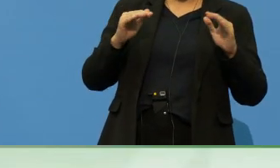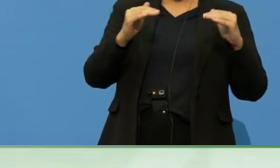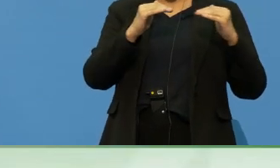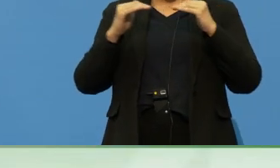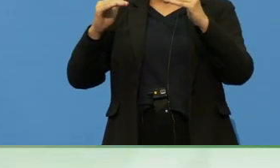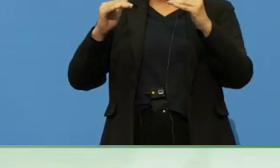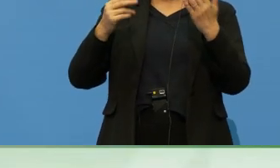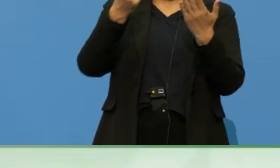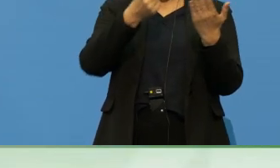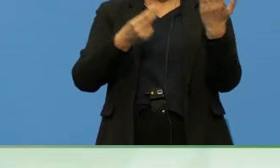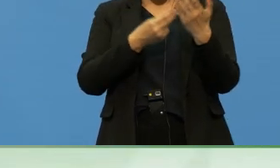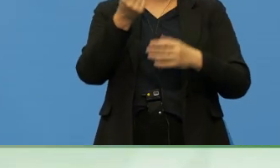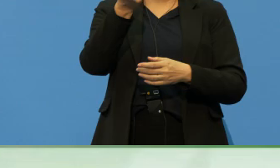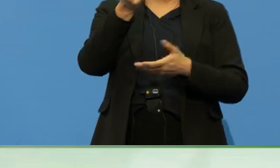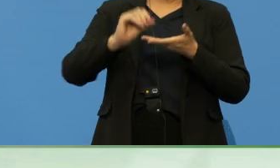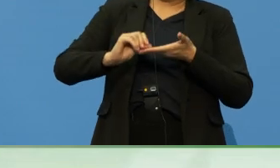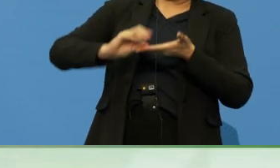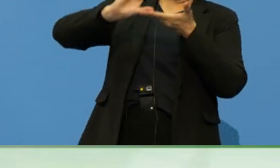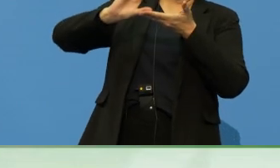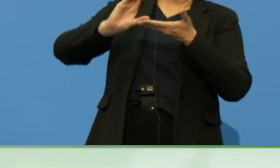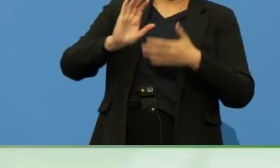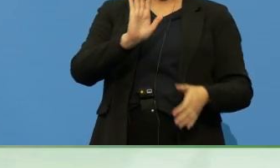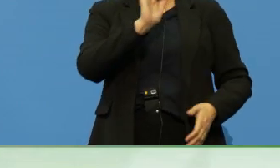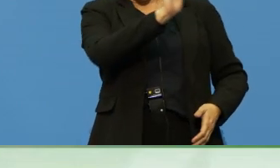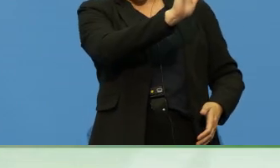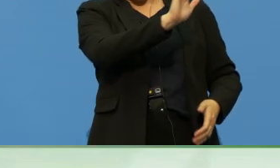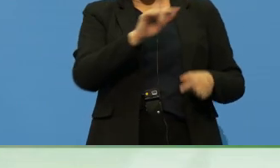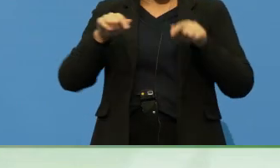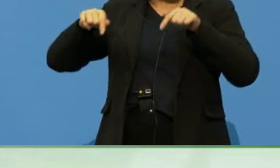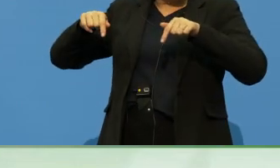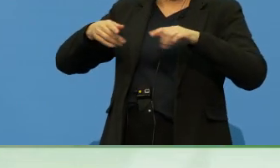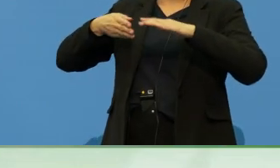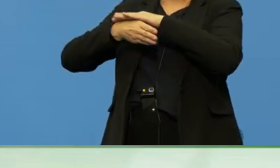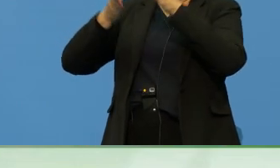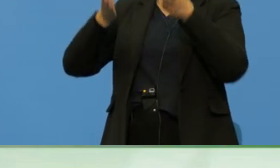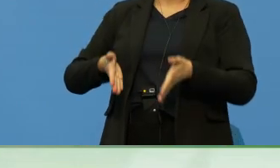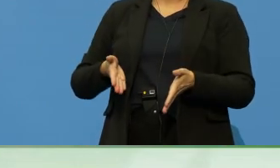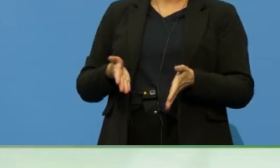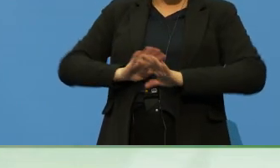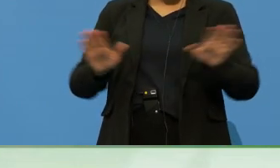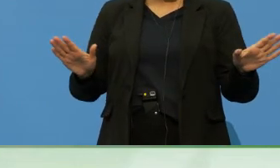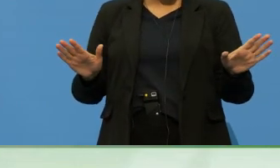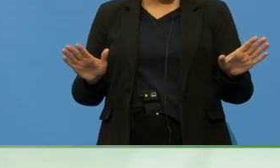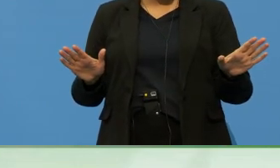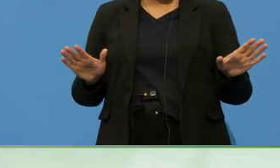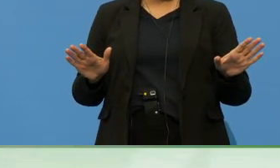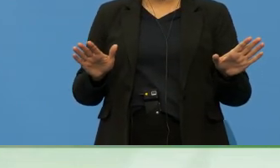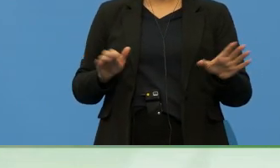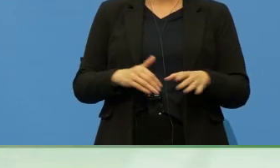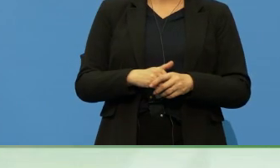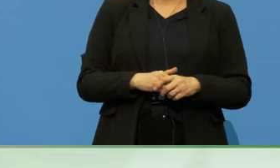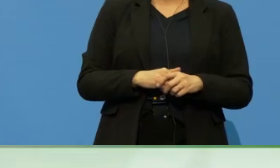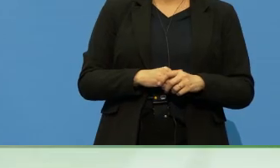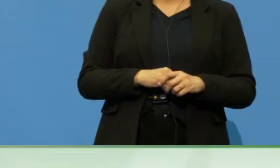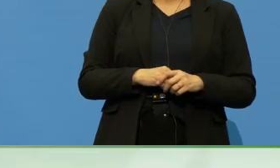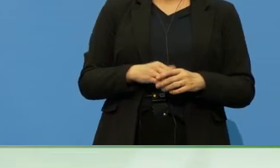argument. It has to be accessible. It has to be universal. So it's just something we